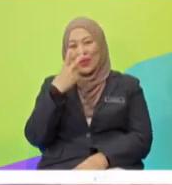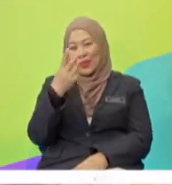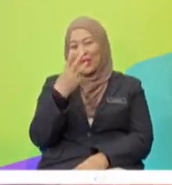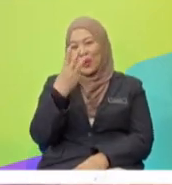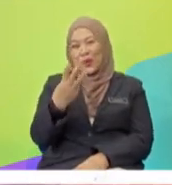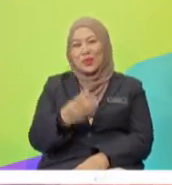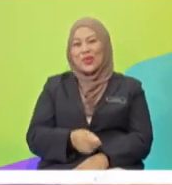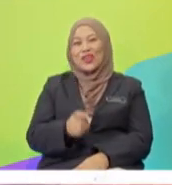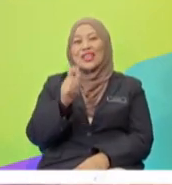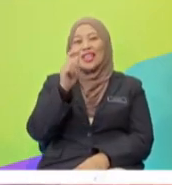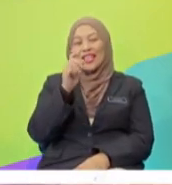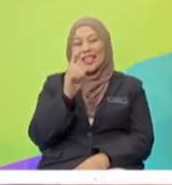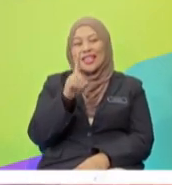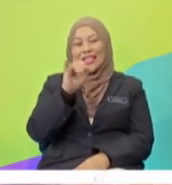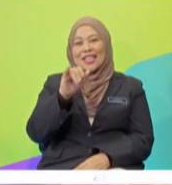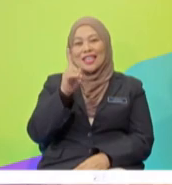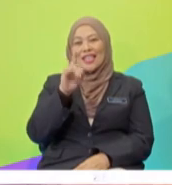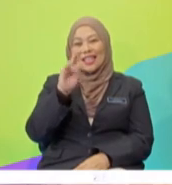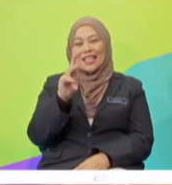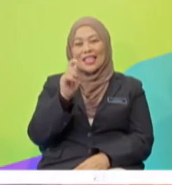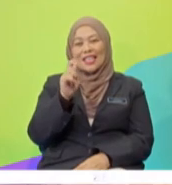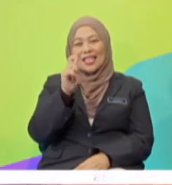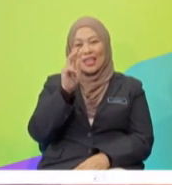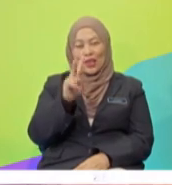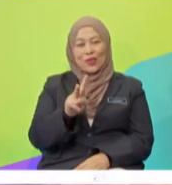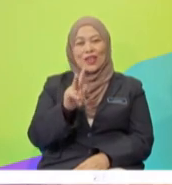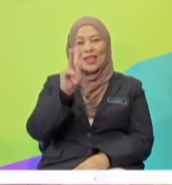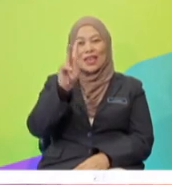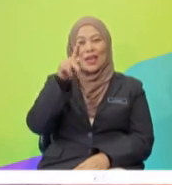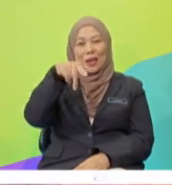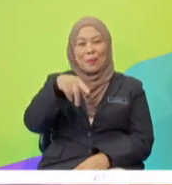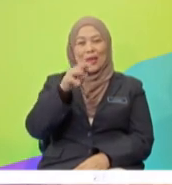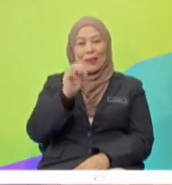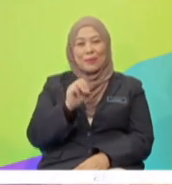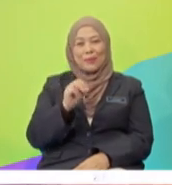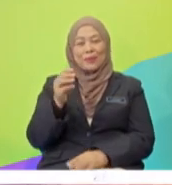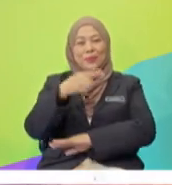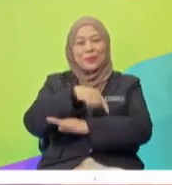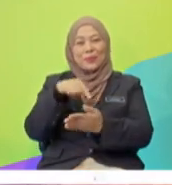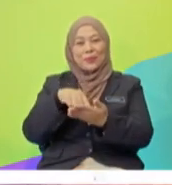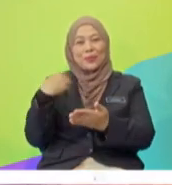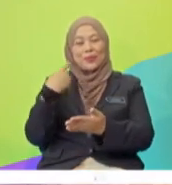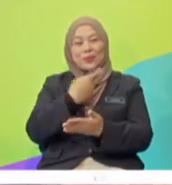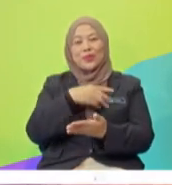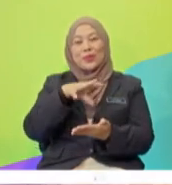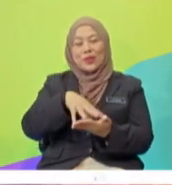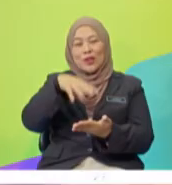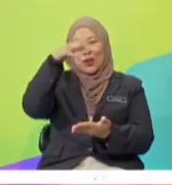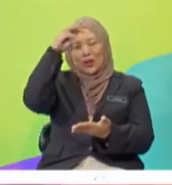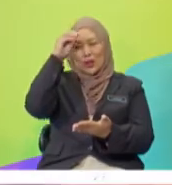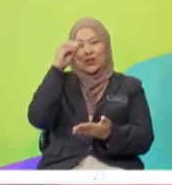on DidikTV KPM. And today we are going to be learning Bahasa Inggeris together with Teacher